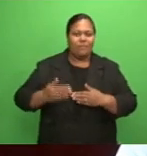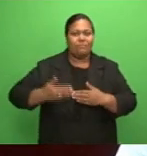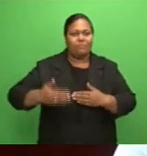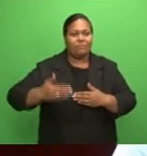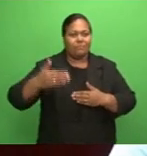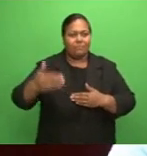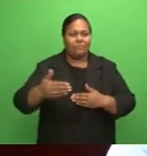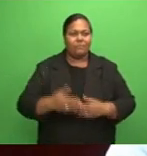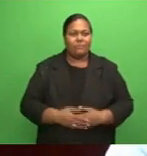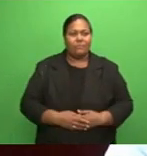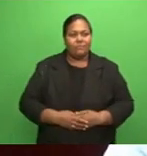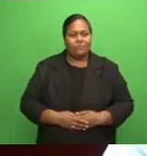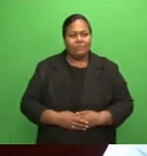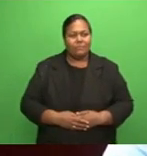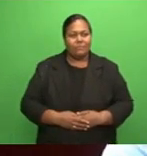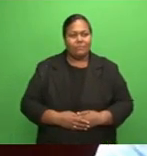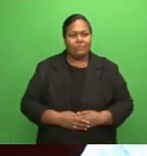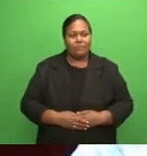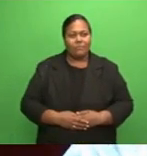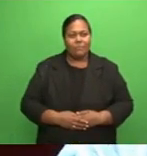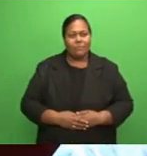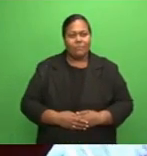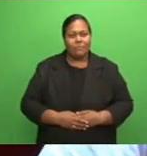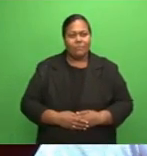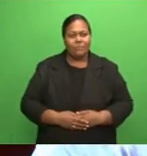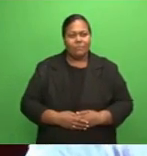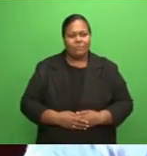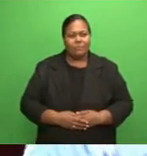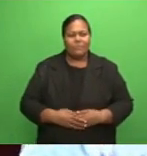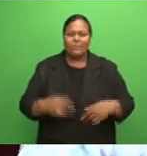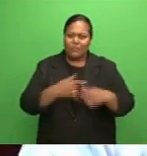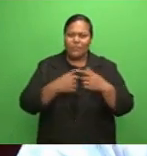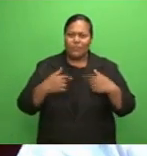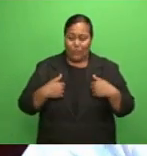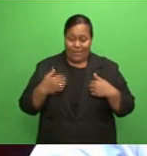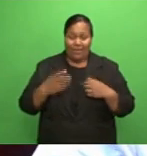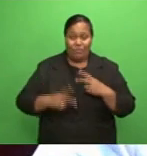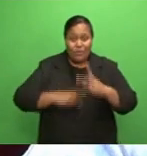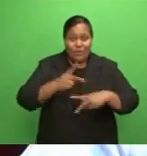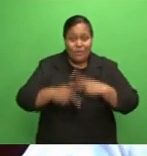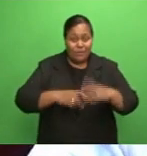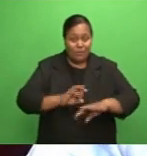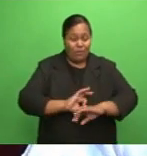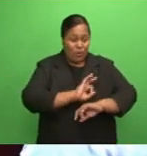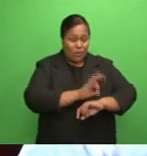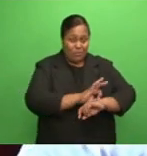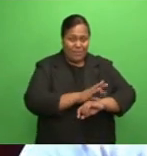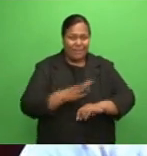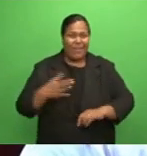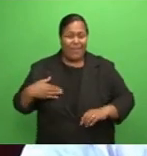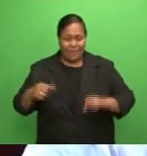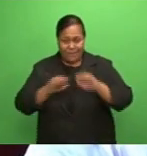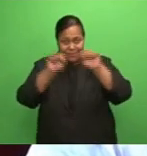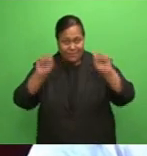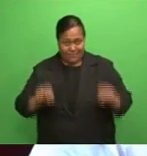we remodel or how we re-engineer our business processes from a hospital and health system based